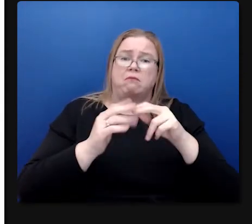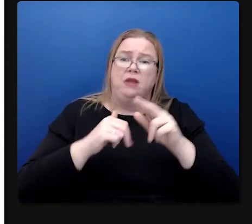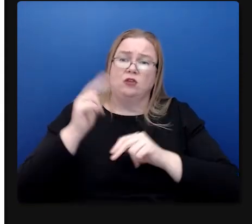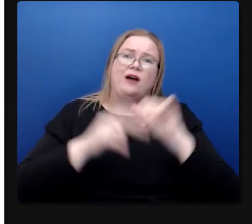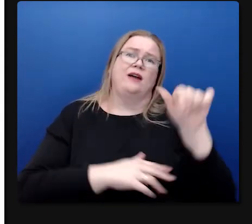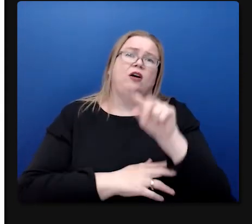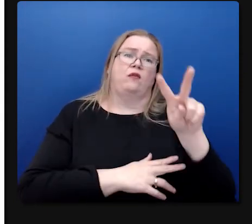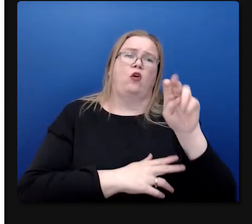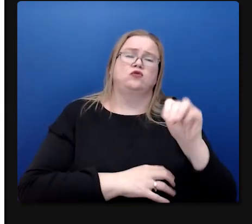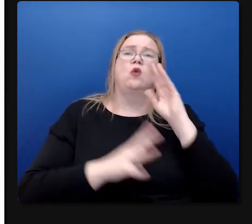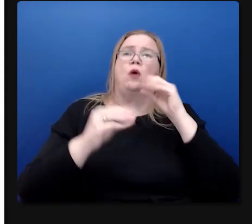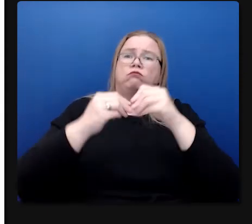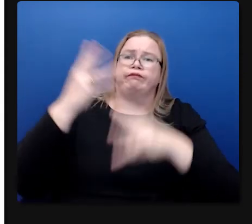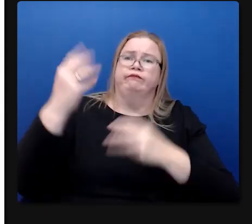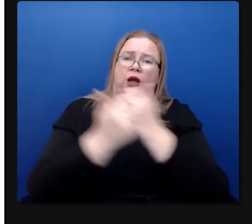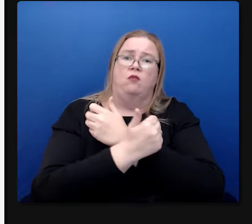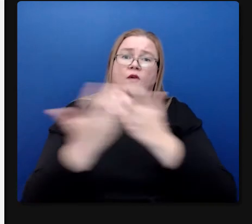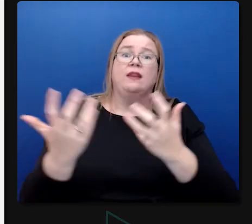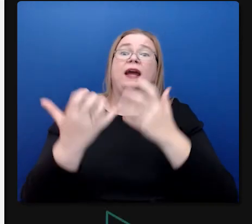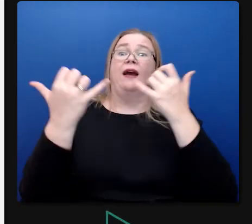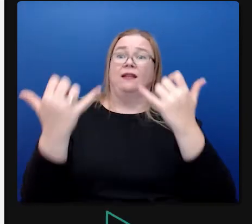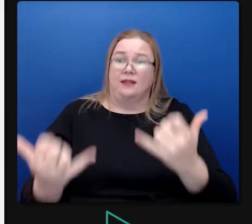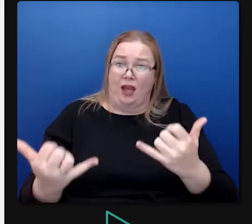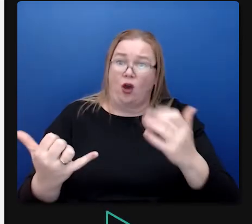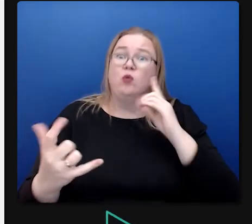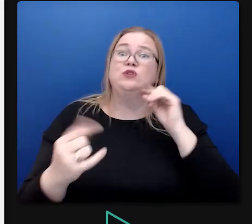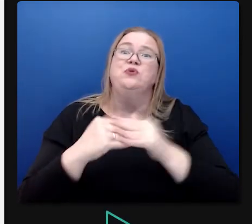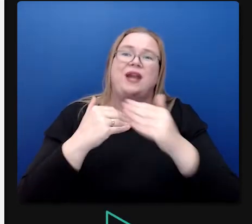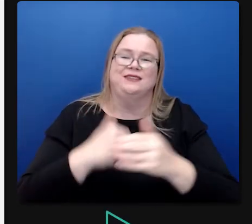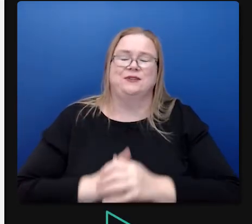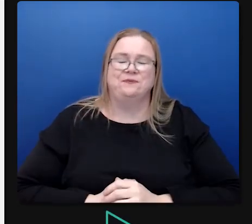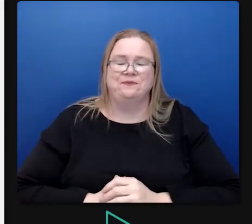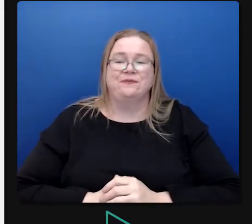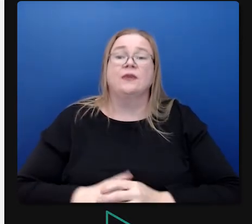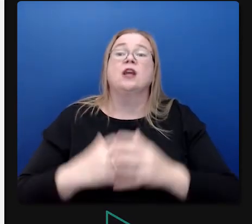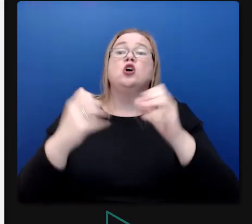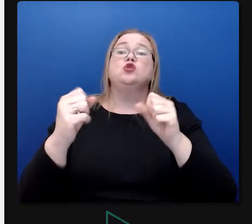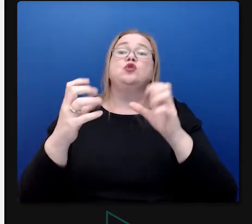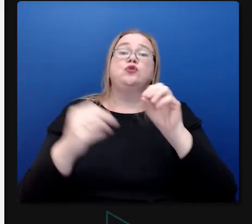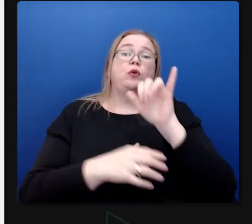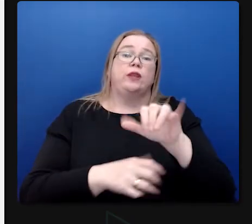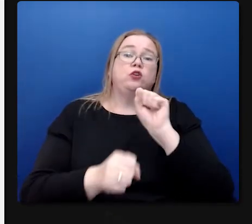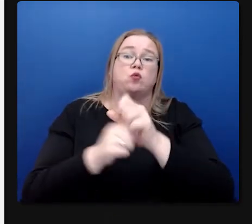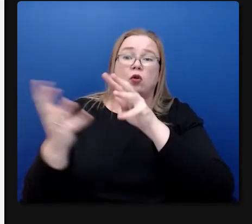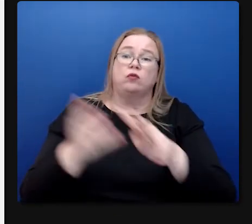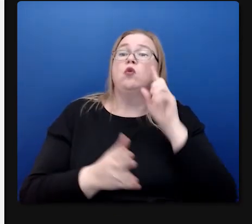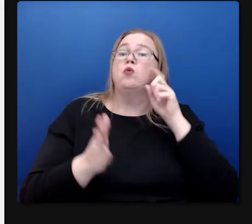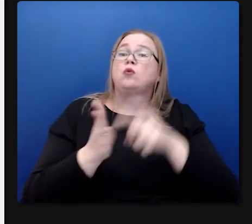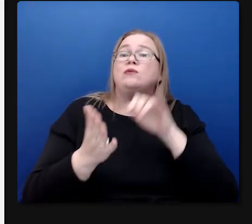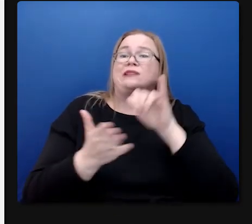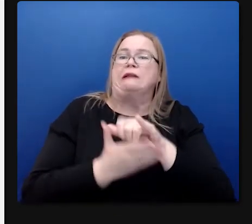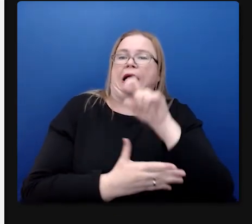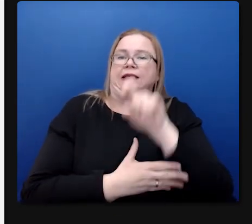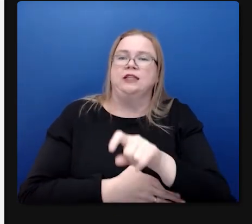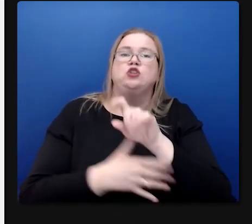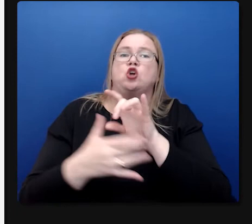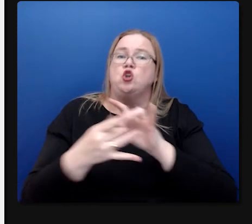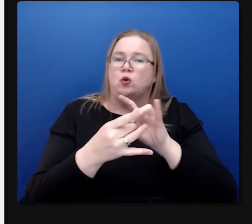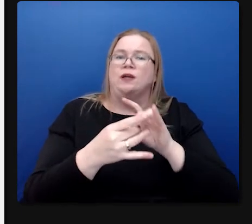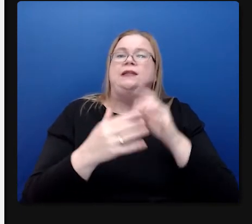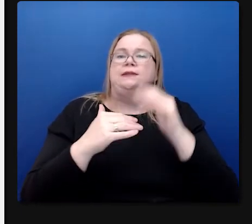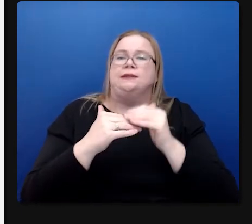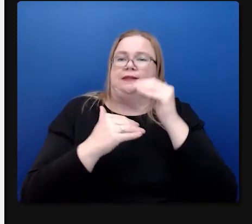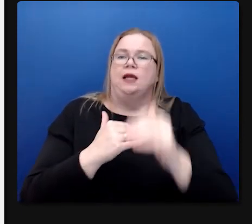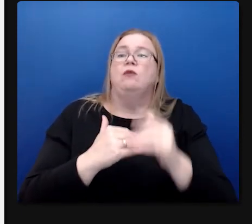virtual machine can pull those down, which is exactly what we'll do next. So this workflow, you will notice that needs Unity